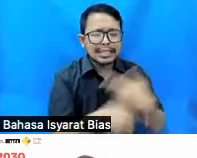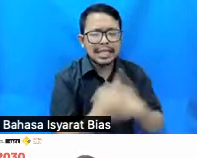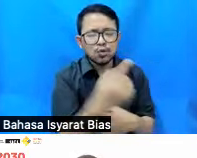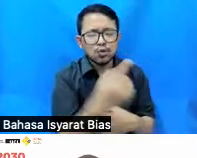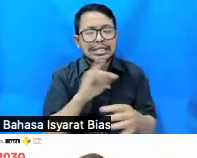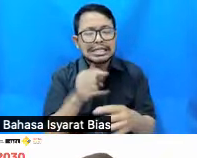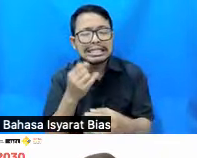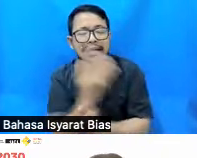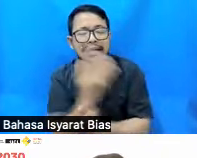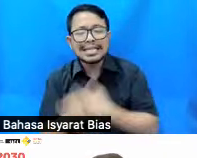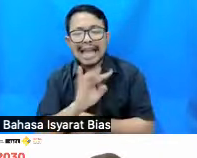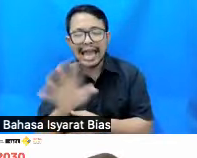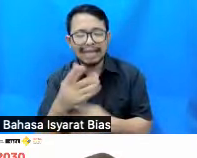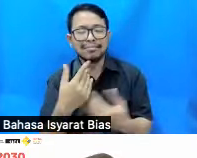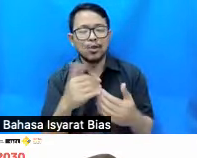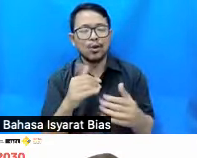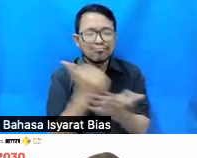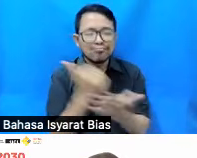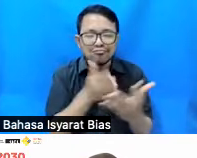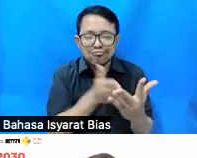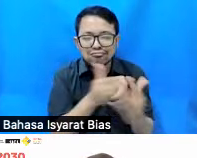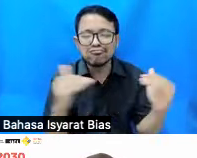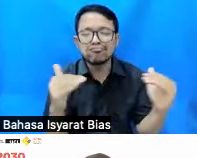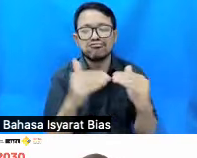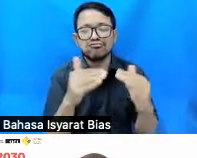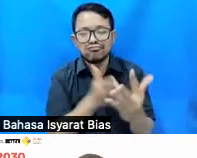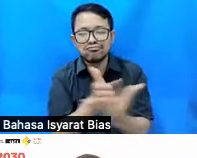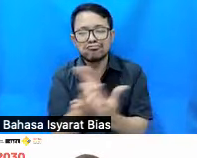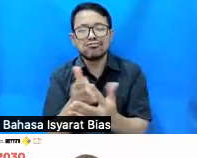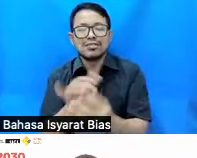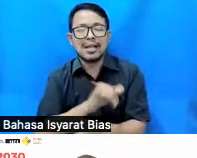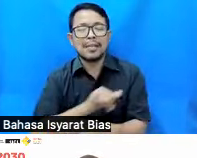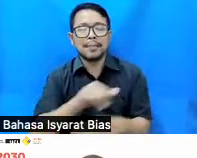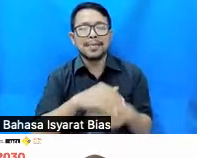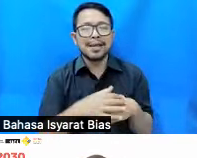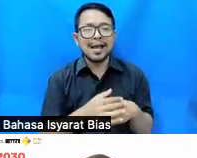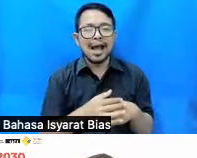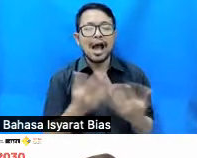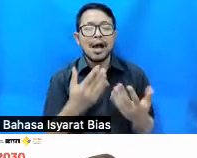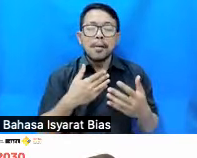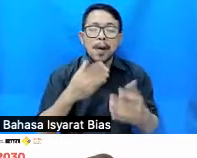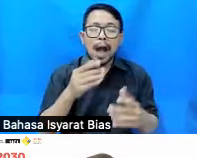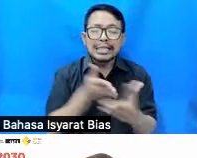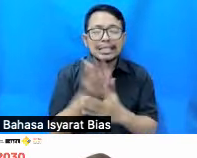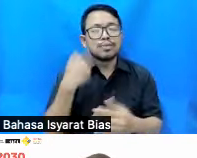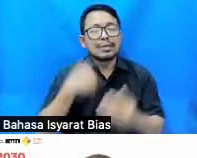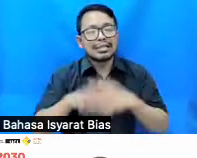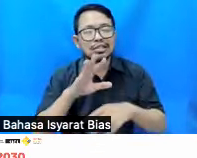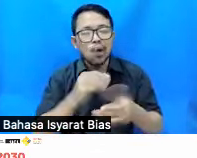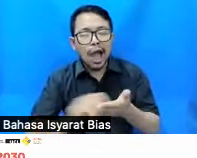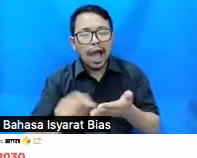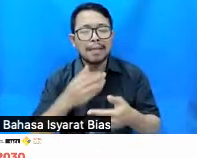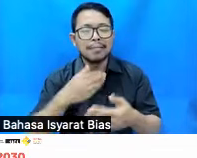the different spaces they need to go to work, to go to school, to play, to visit friends, to live their